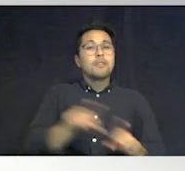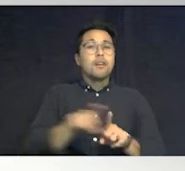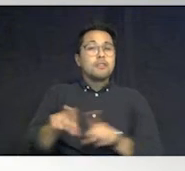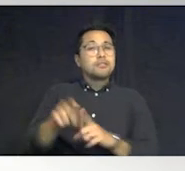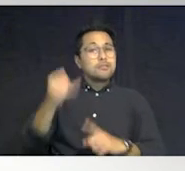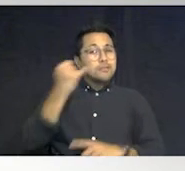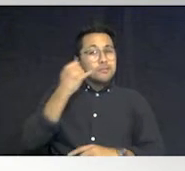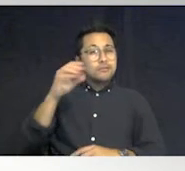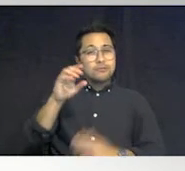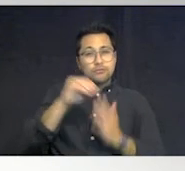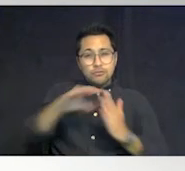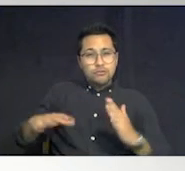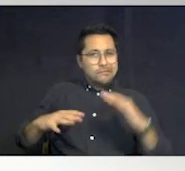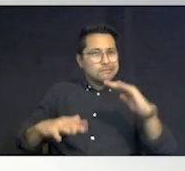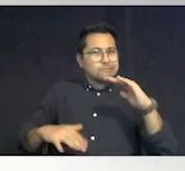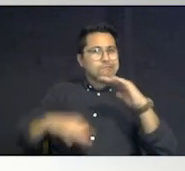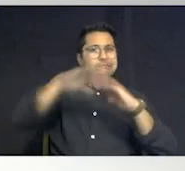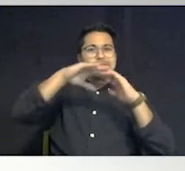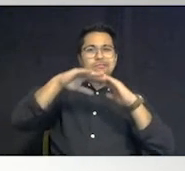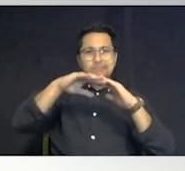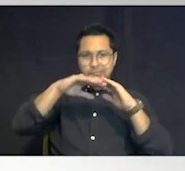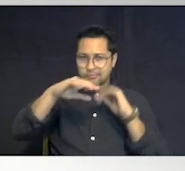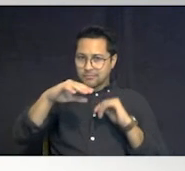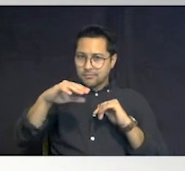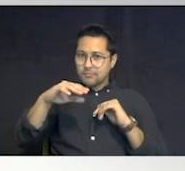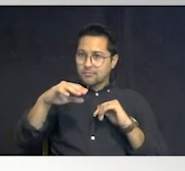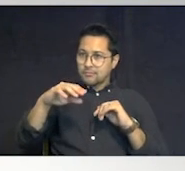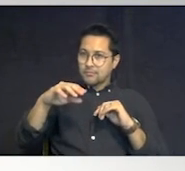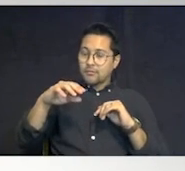the age of majority, it would also be the student with a disability.